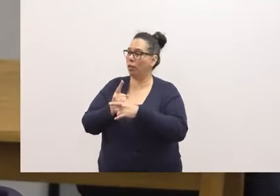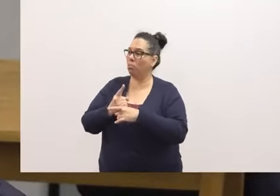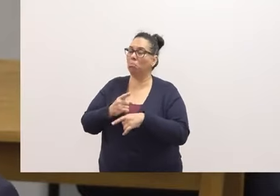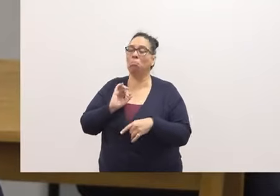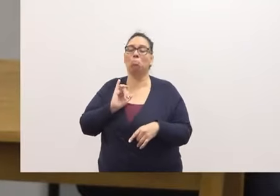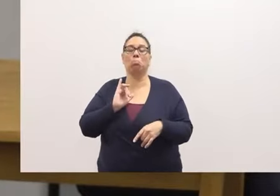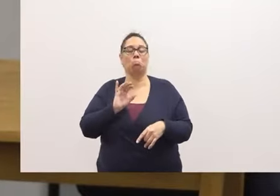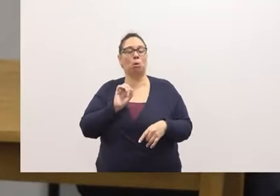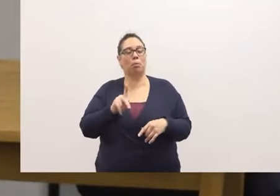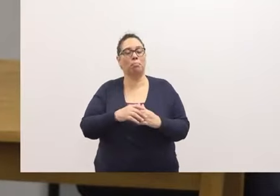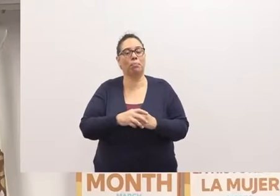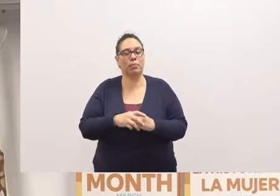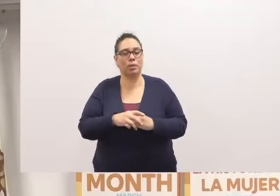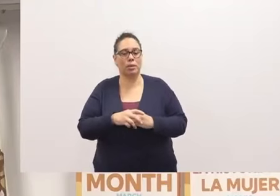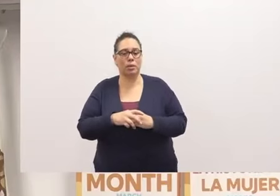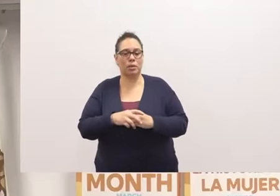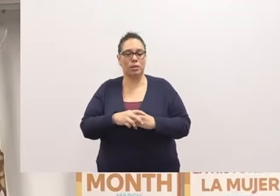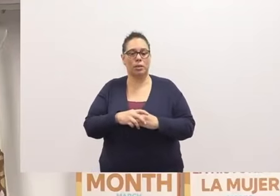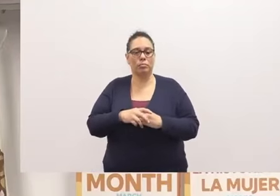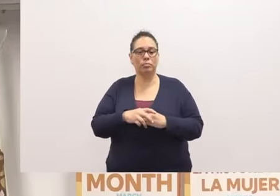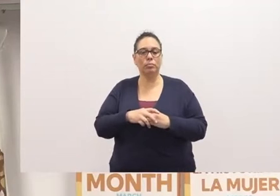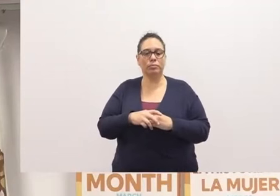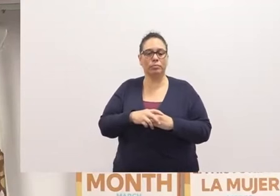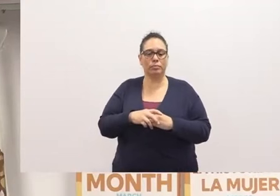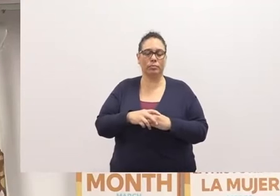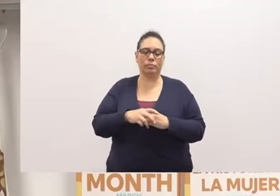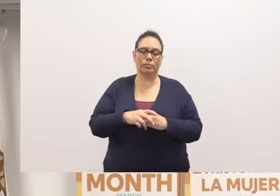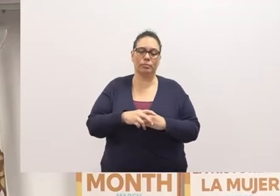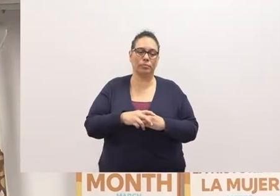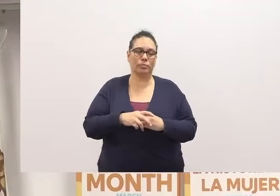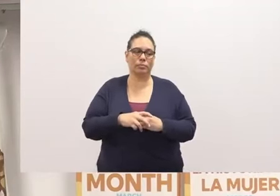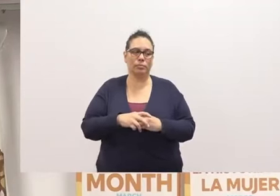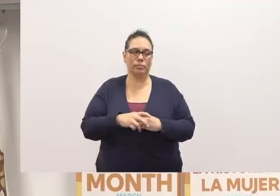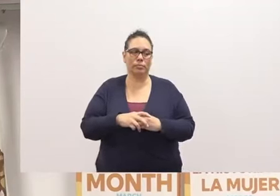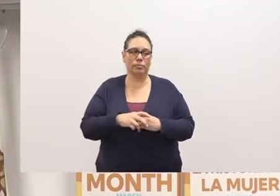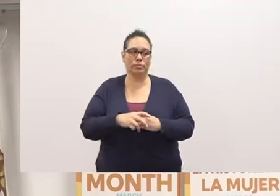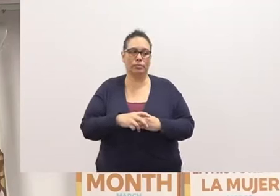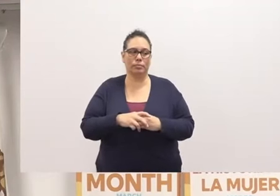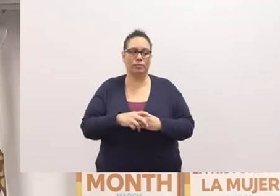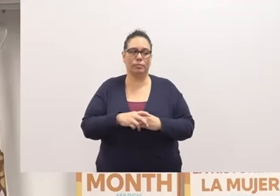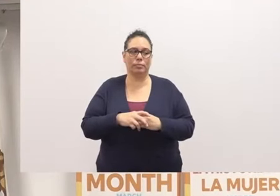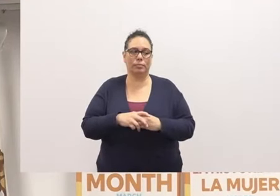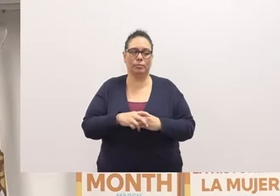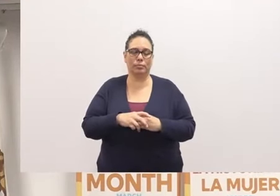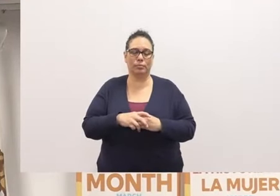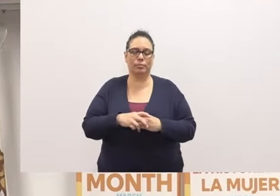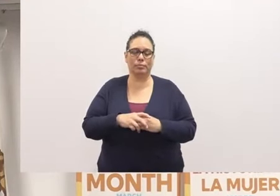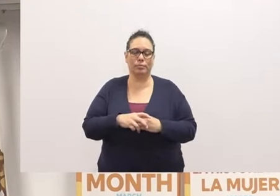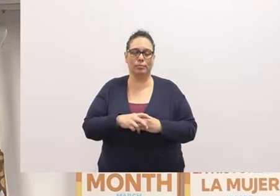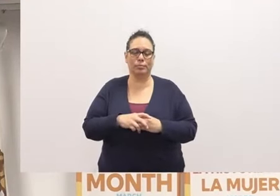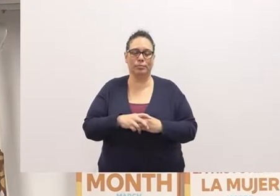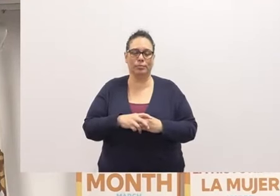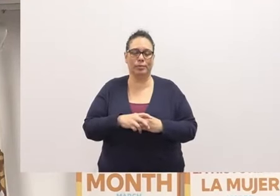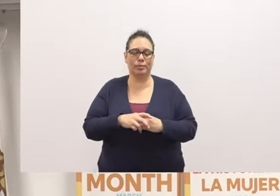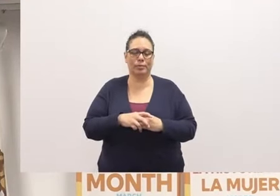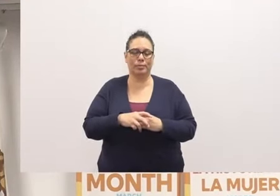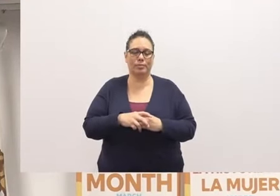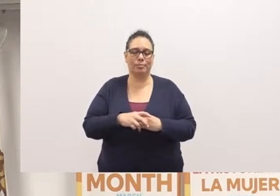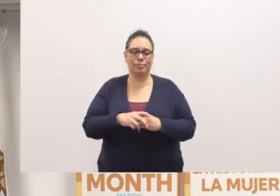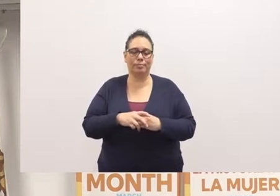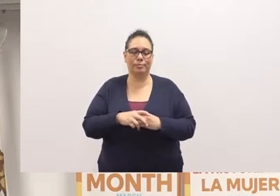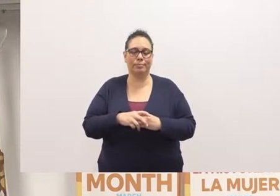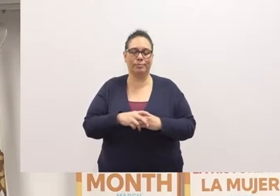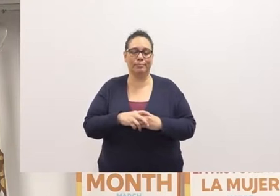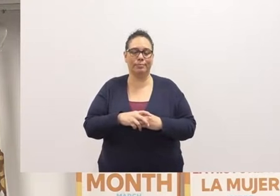okay. Yeah, so that second block is an accelerated development class as a support. In addition, we rolled out the